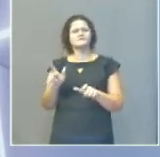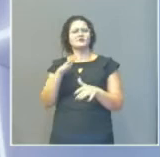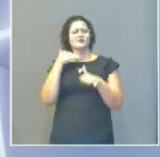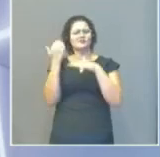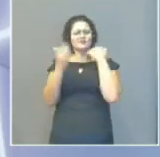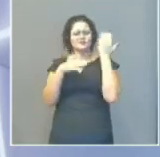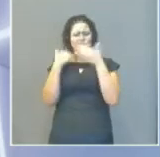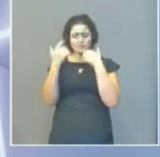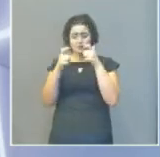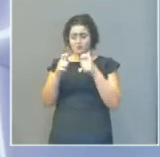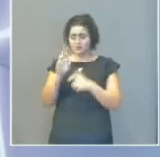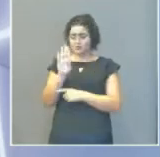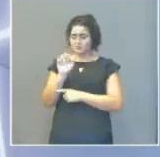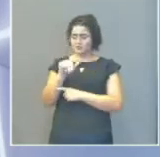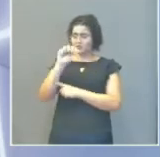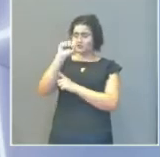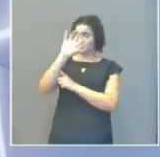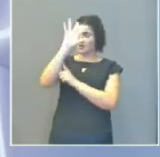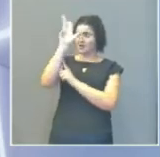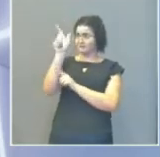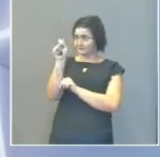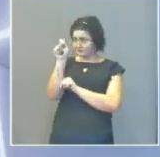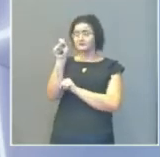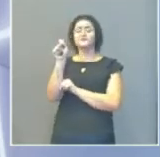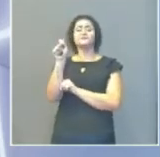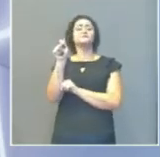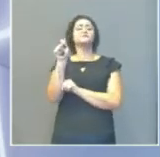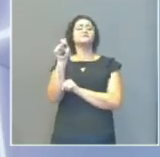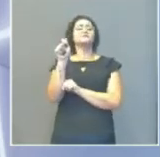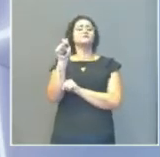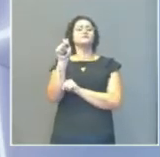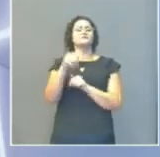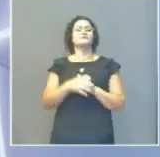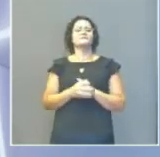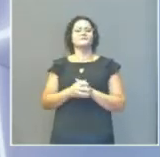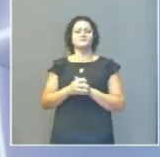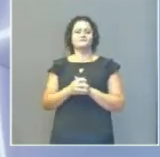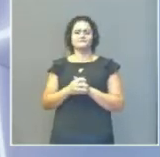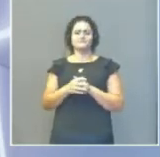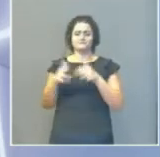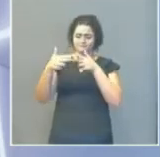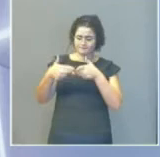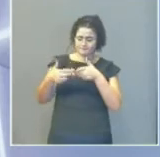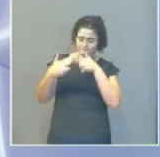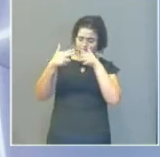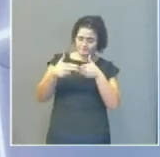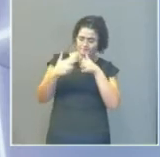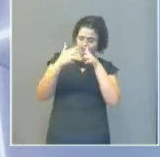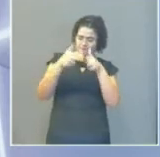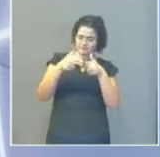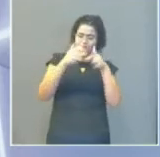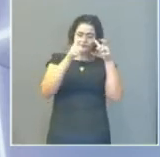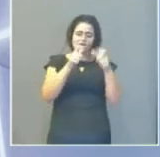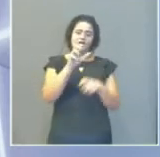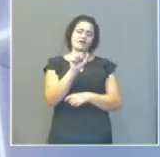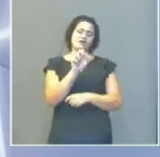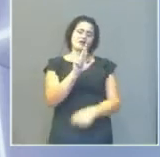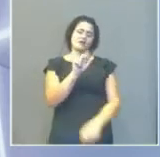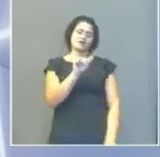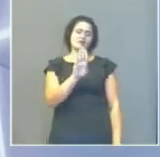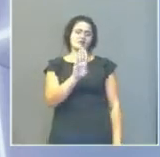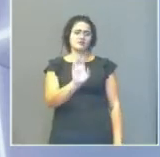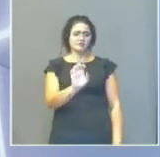Africa, across the Atlantic in the Middle Passage to the Caribbean and the Americas, to